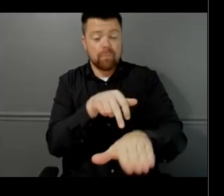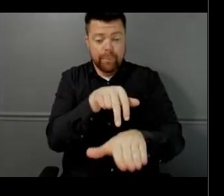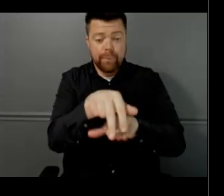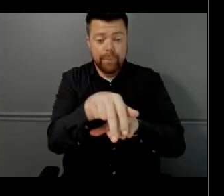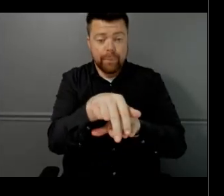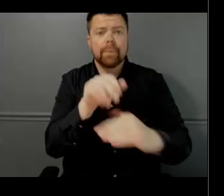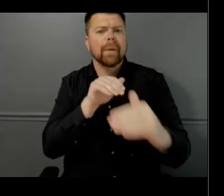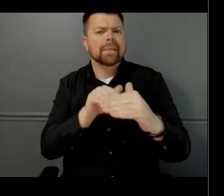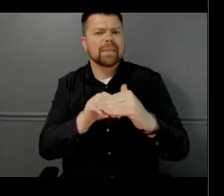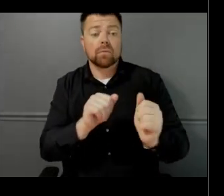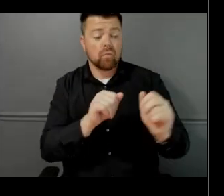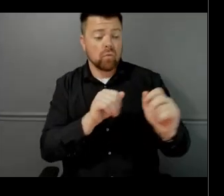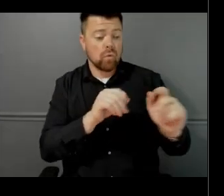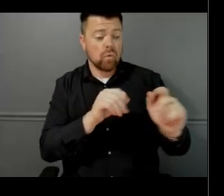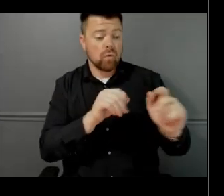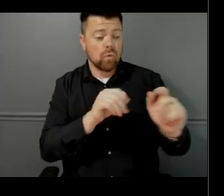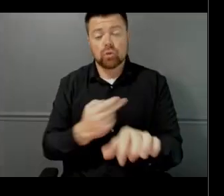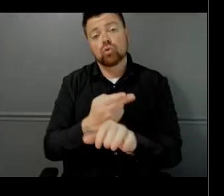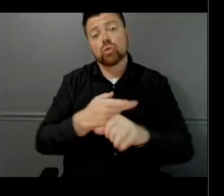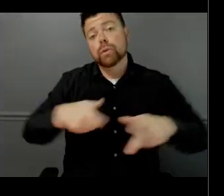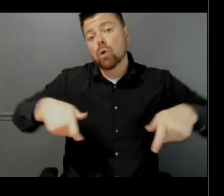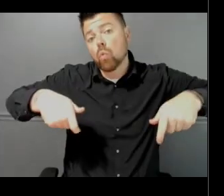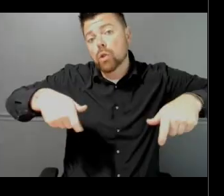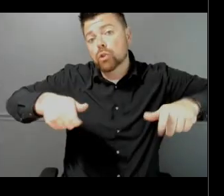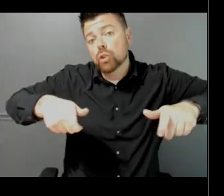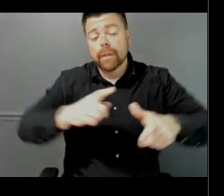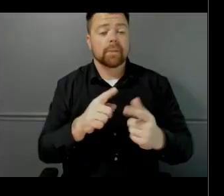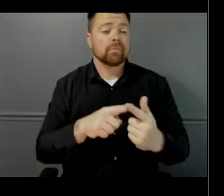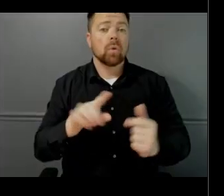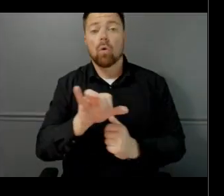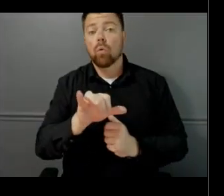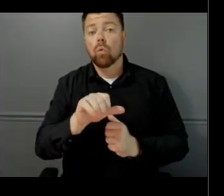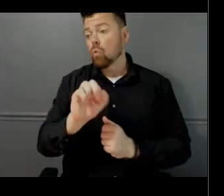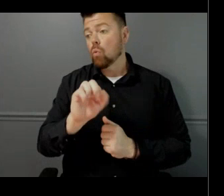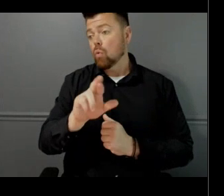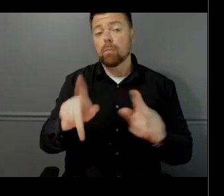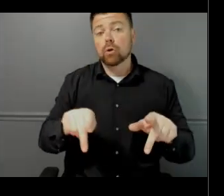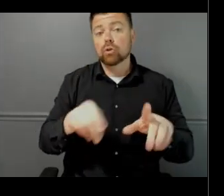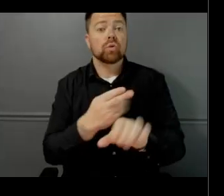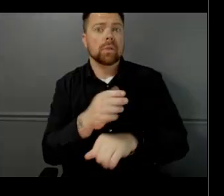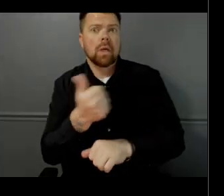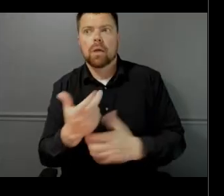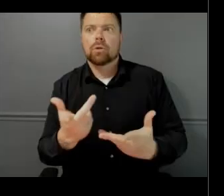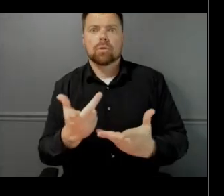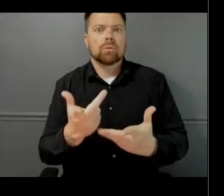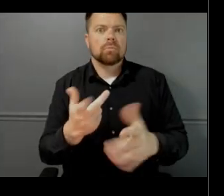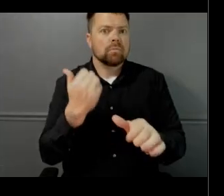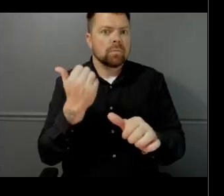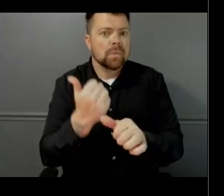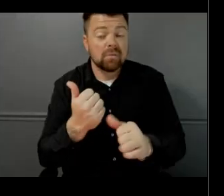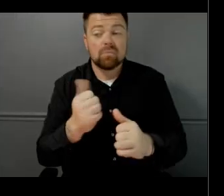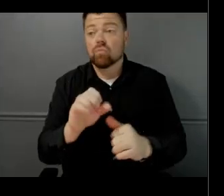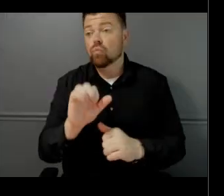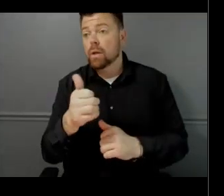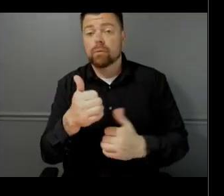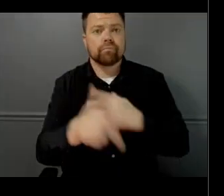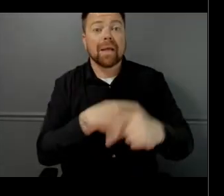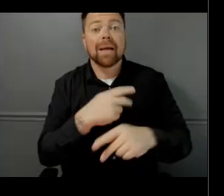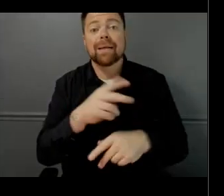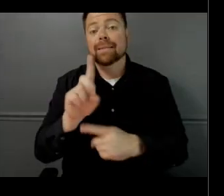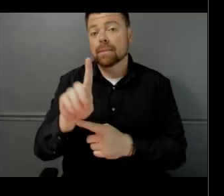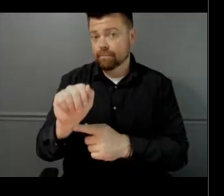for persons using wheelchairs and persons with other types of disabilities.